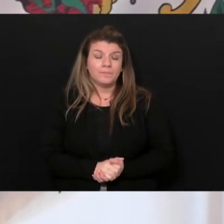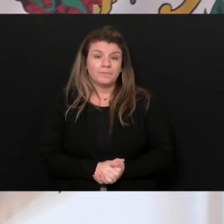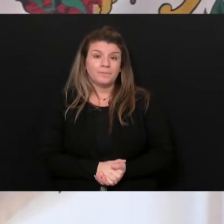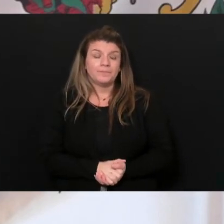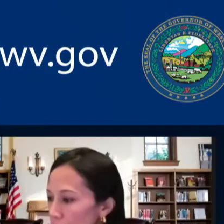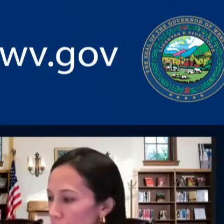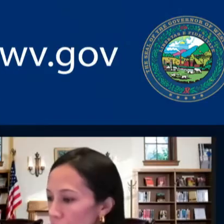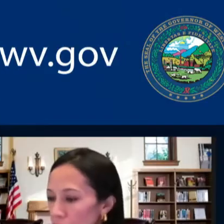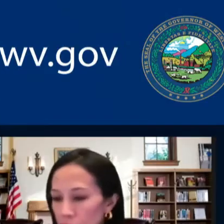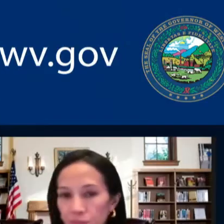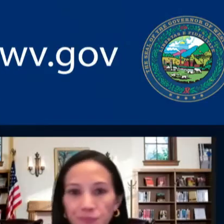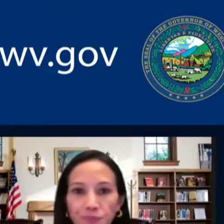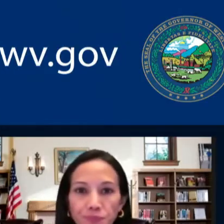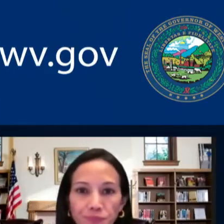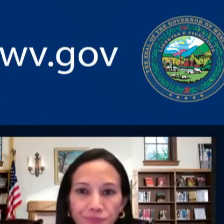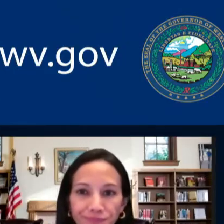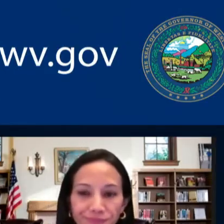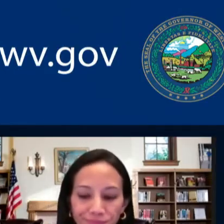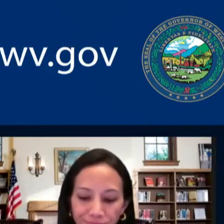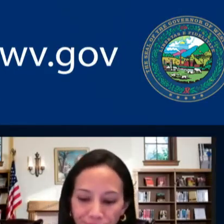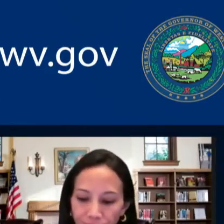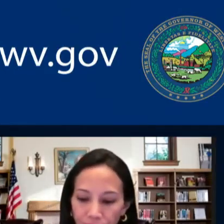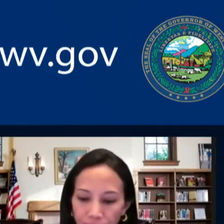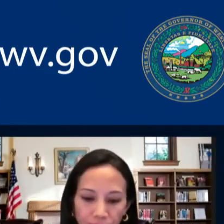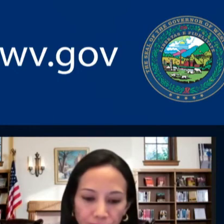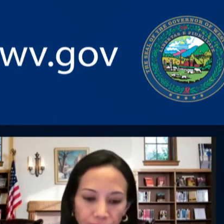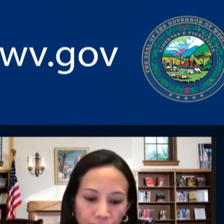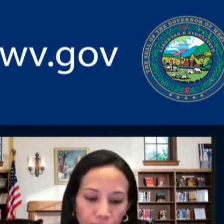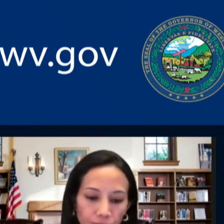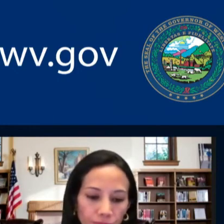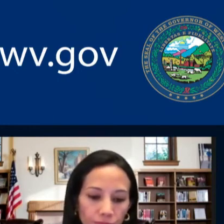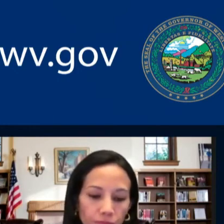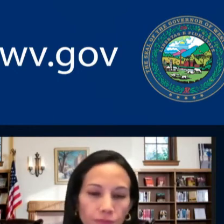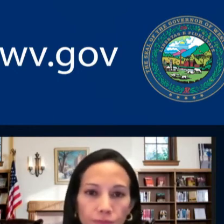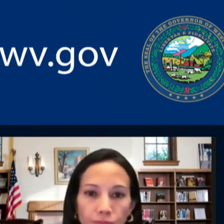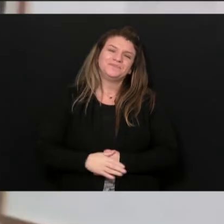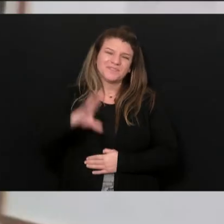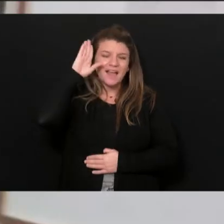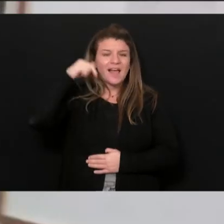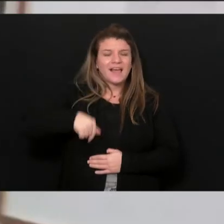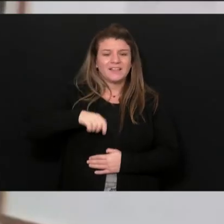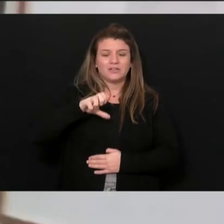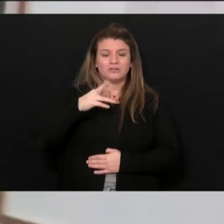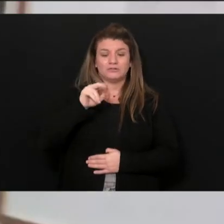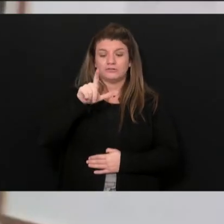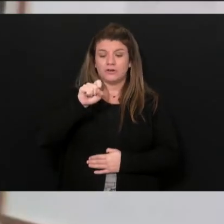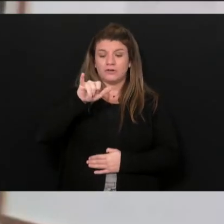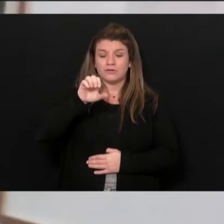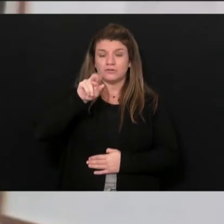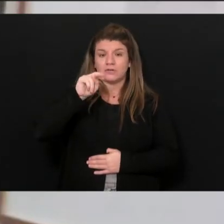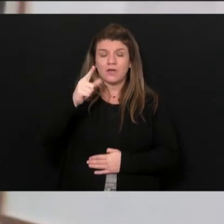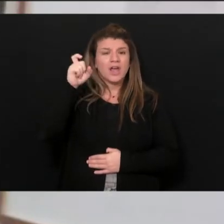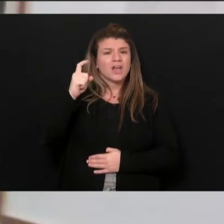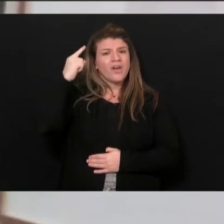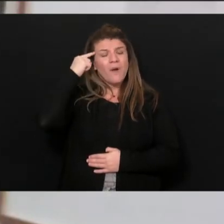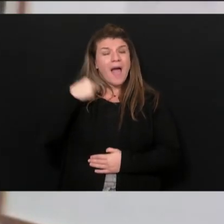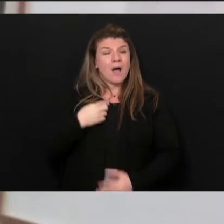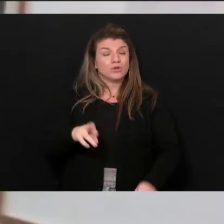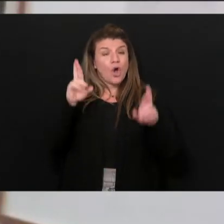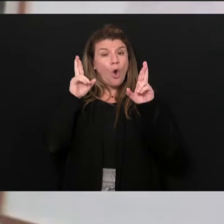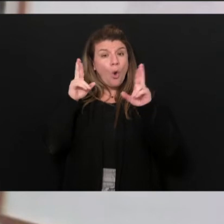All right, thank you, Kenny. Next, we'll go to Charles Young with WV News. Hi, this is Charles Young with WV News. Governor, I was hoping you